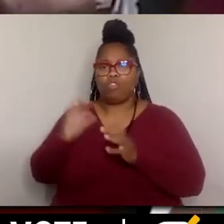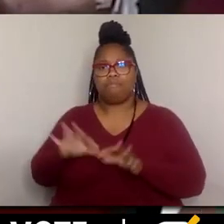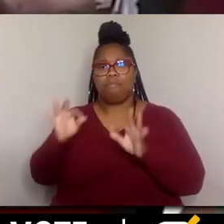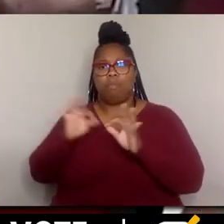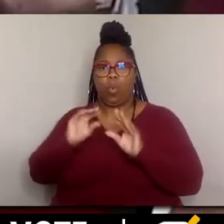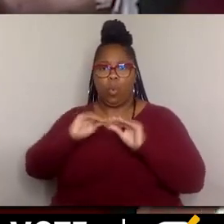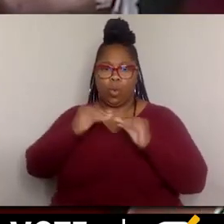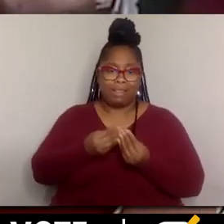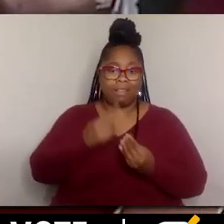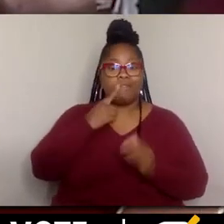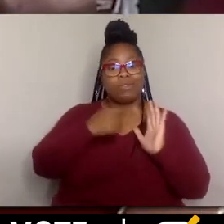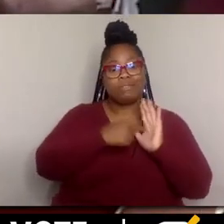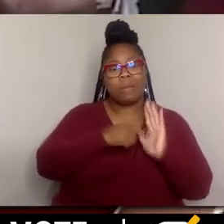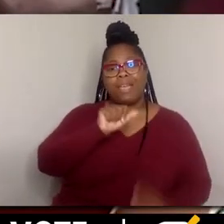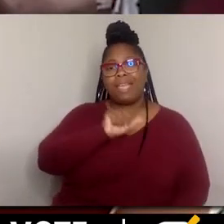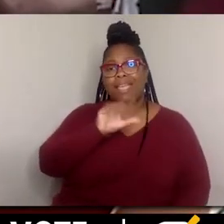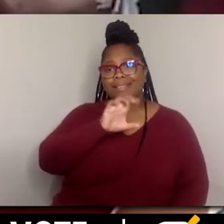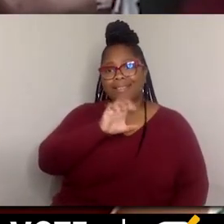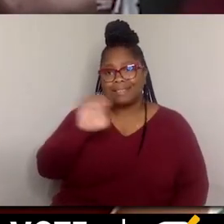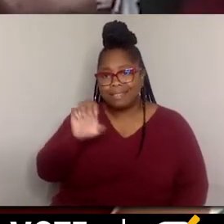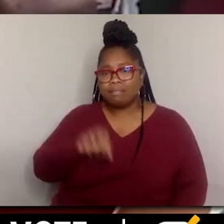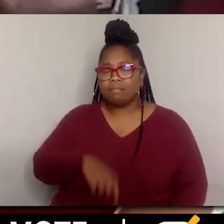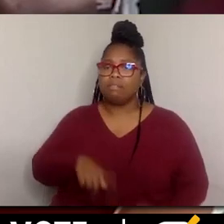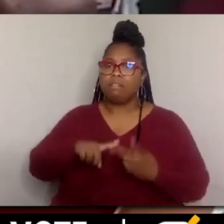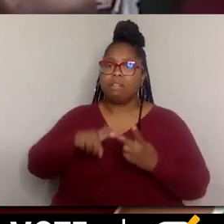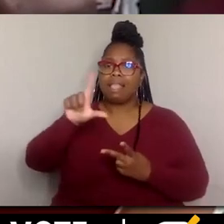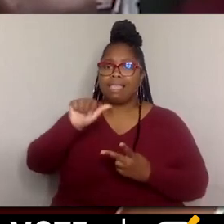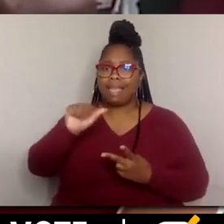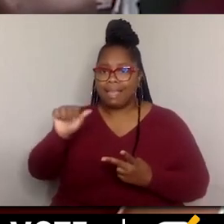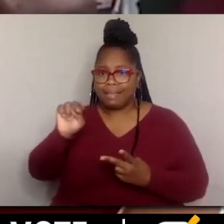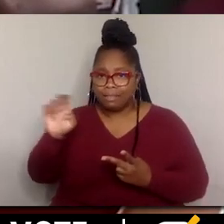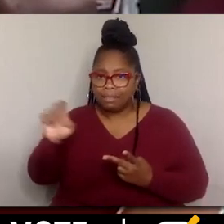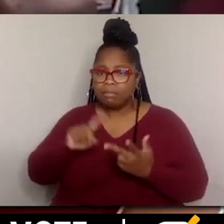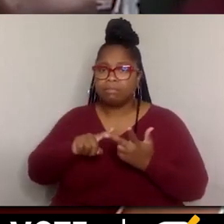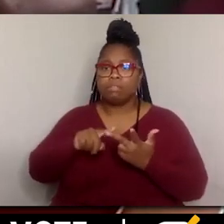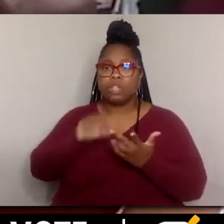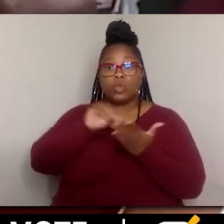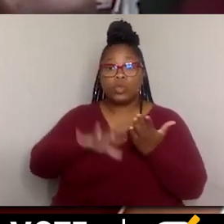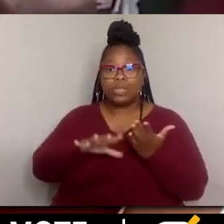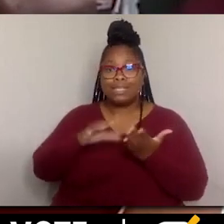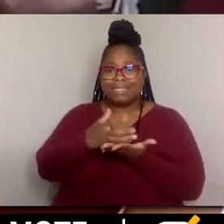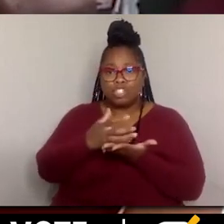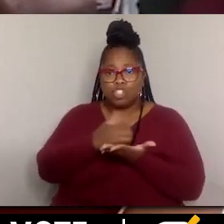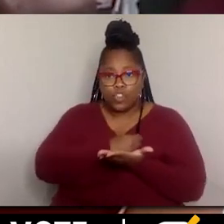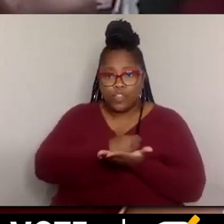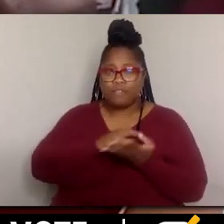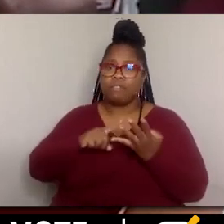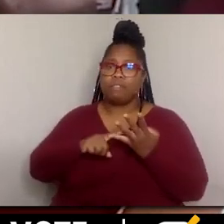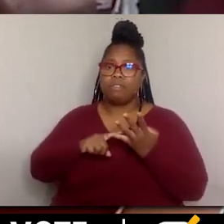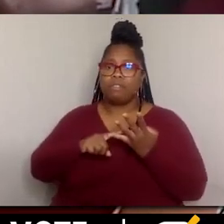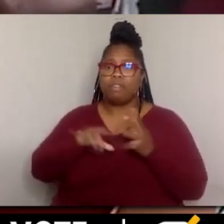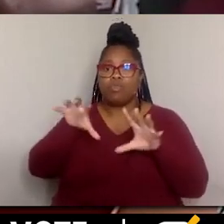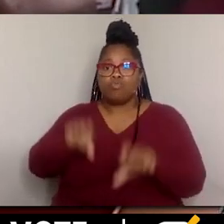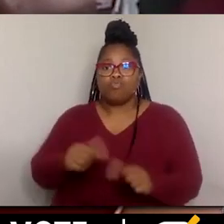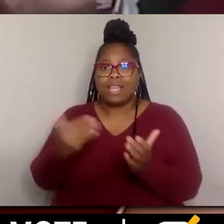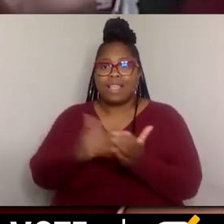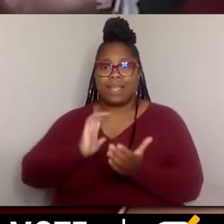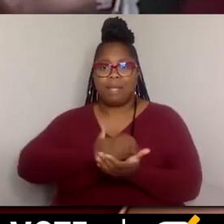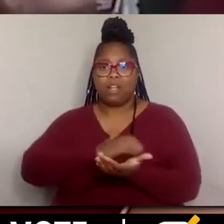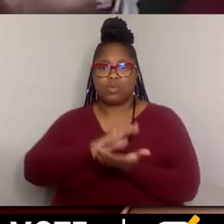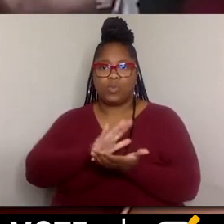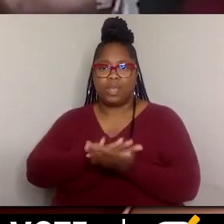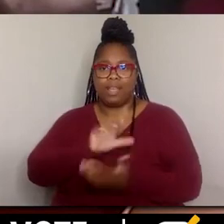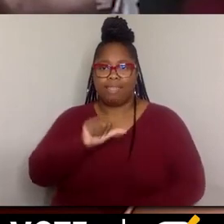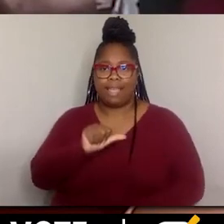like ACE, LANE, Students Deserve, and our Reclaim Our Schools LA. It starts at